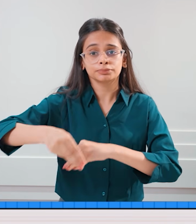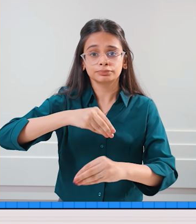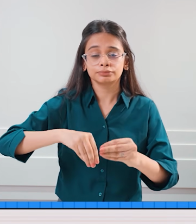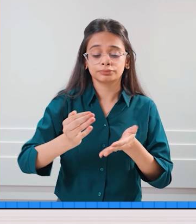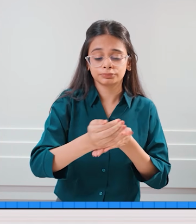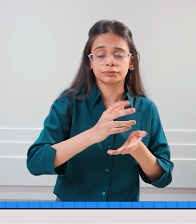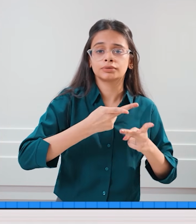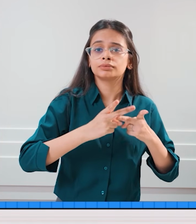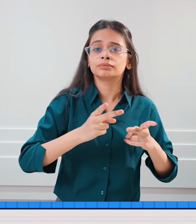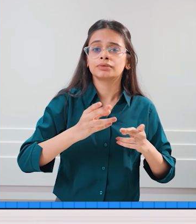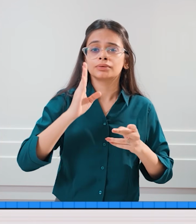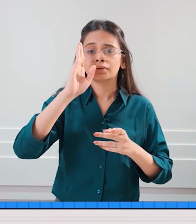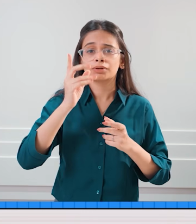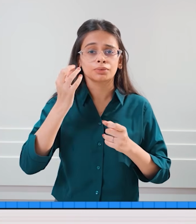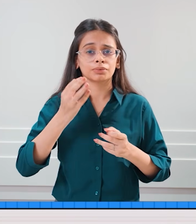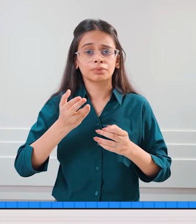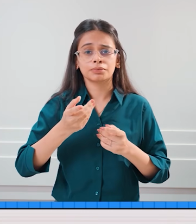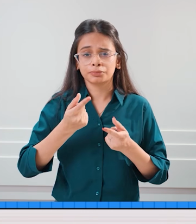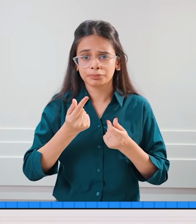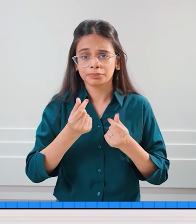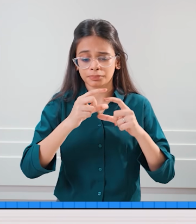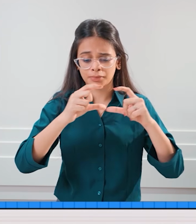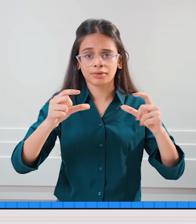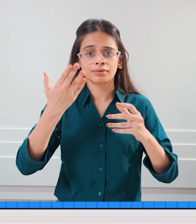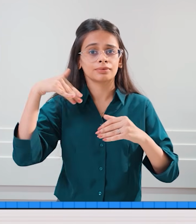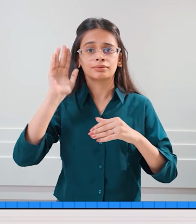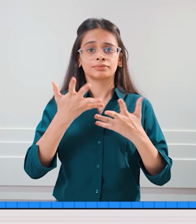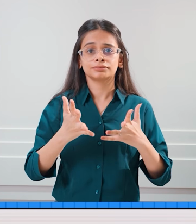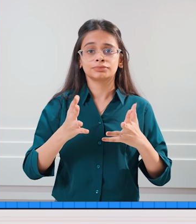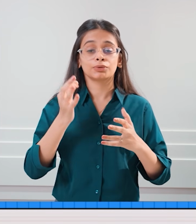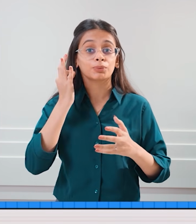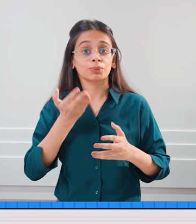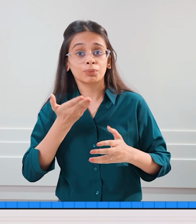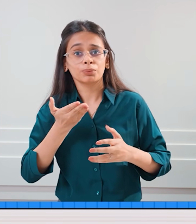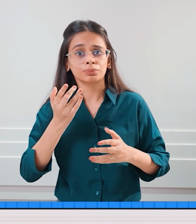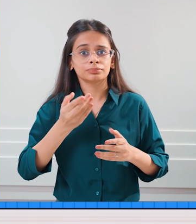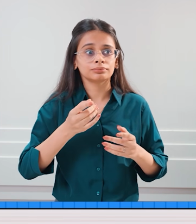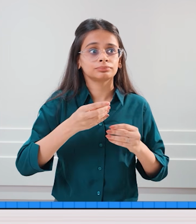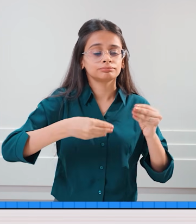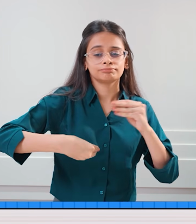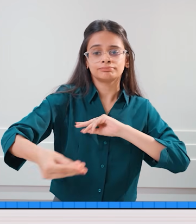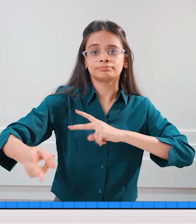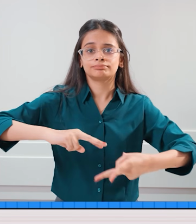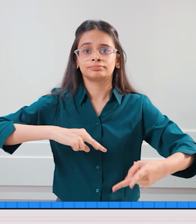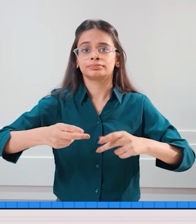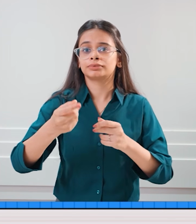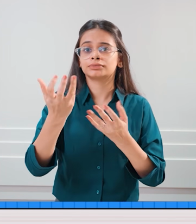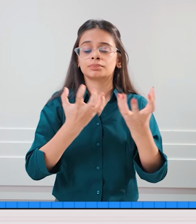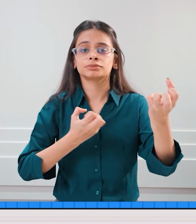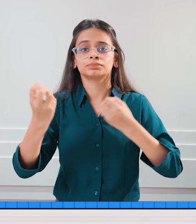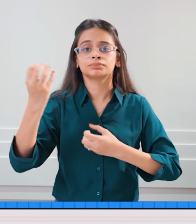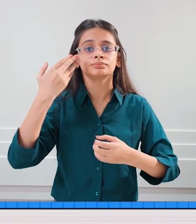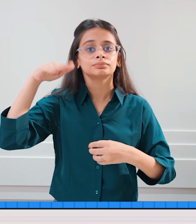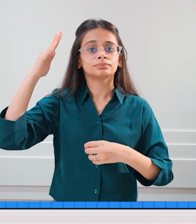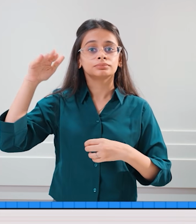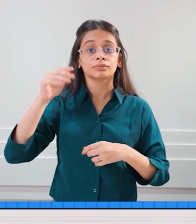wealth. It took us humans a while before we could zero in on gold and silver as an effective way of doing this. Precious